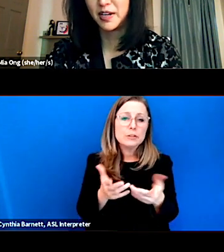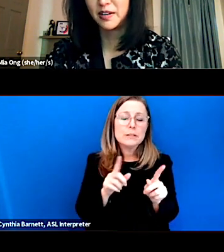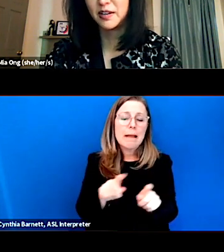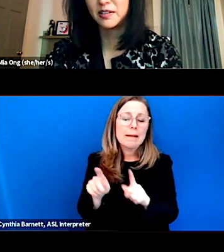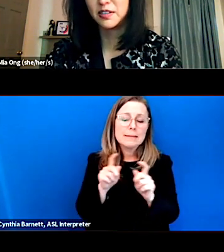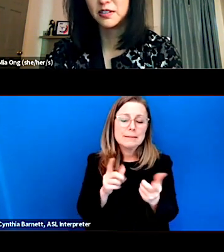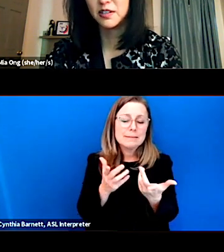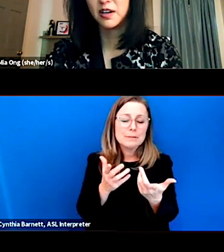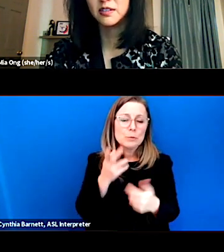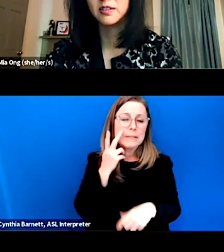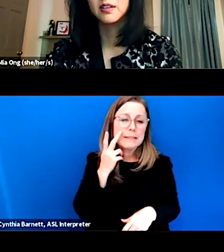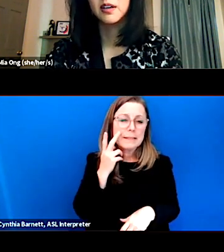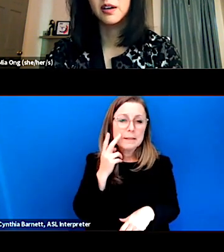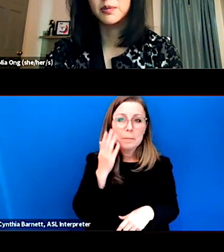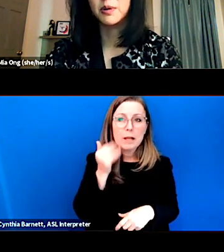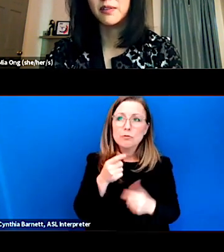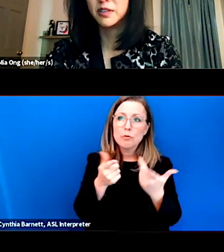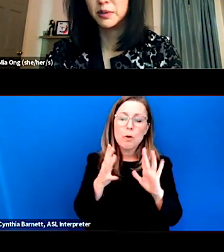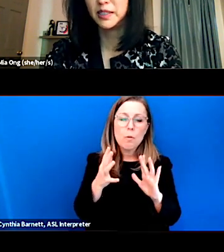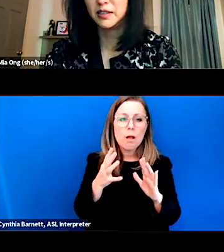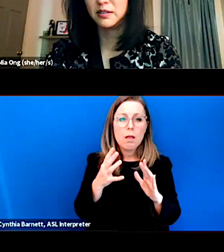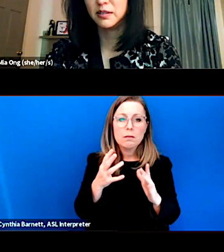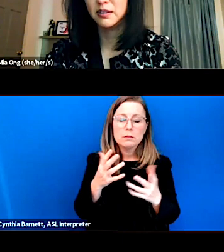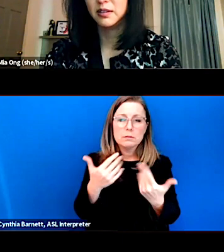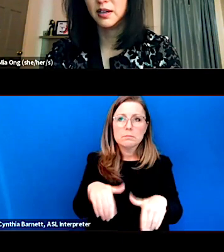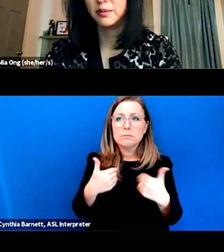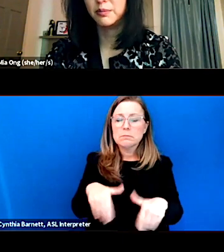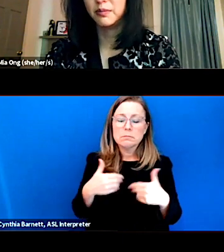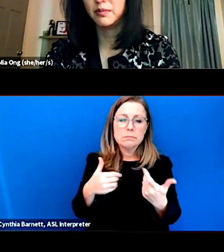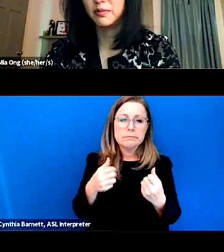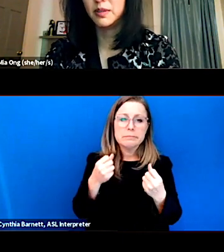the line that it's just not, you haven't completed,